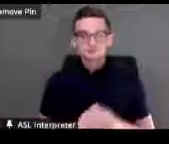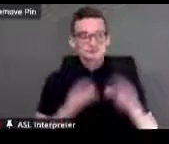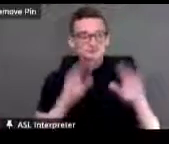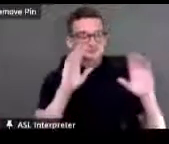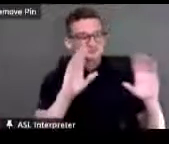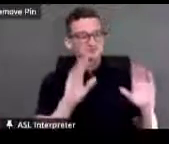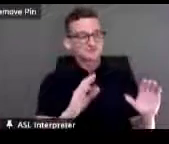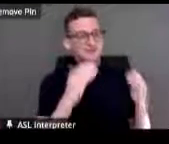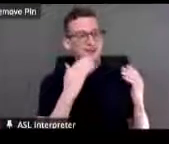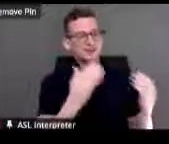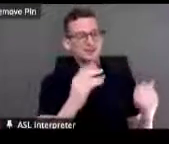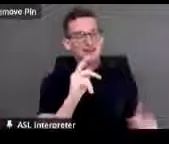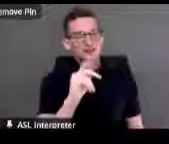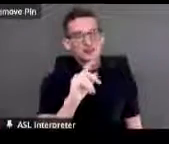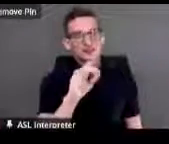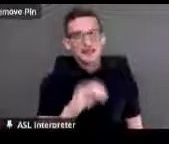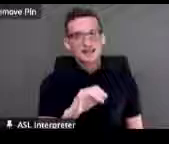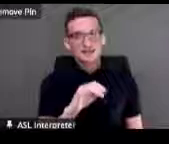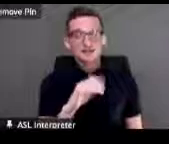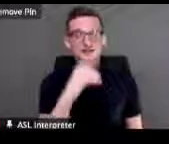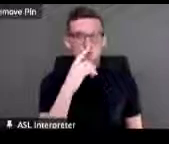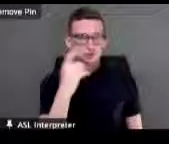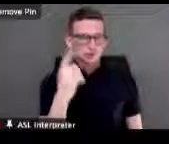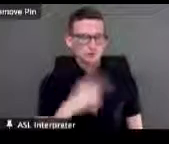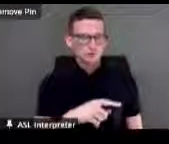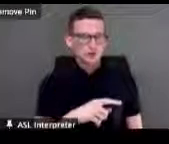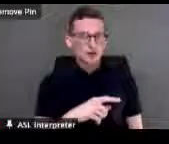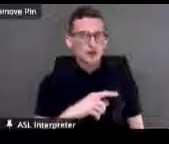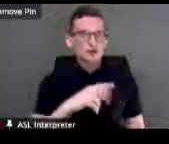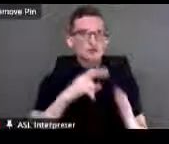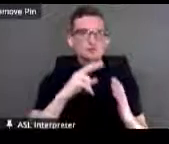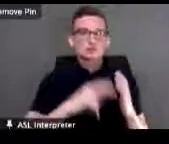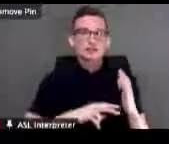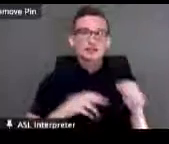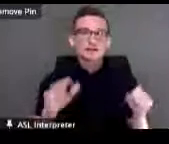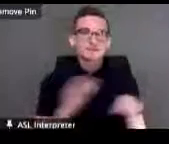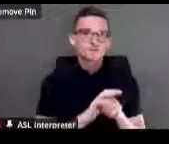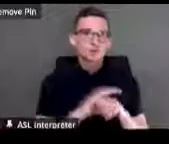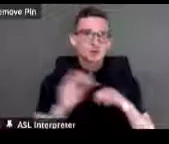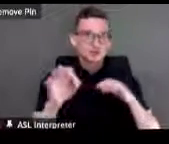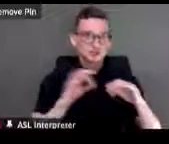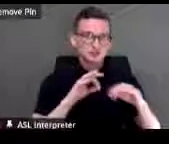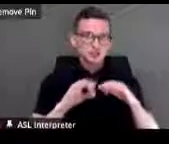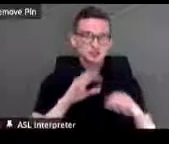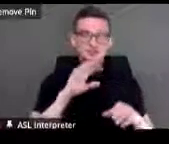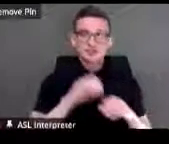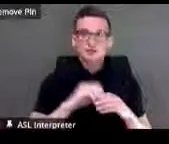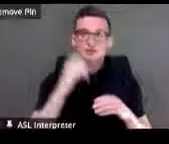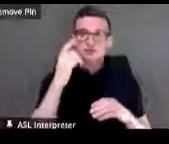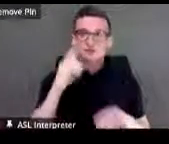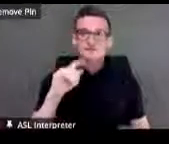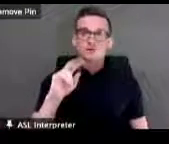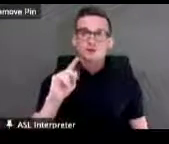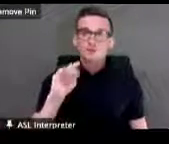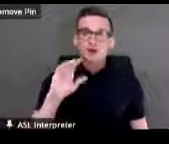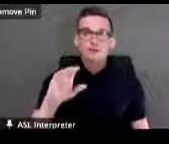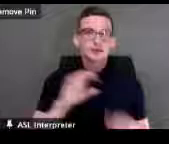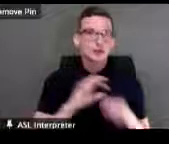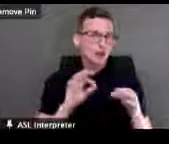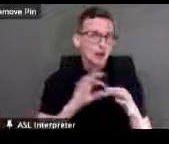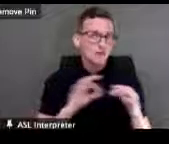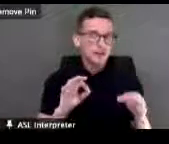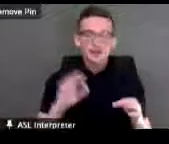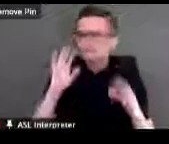much, Katie. Could you go ahead and read the full instructions, including for public comment at this time?